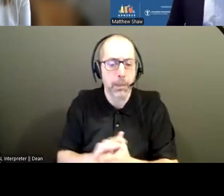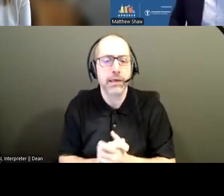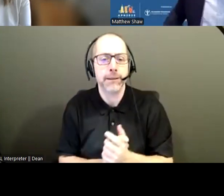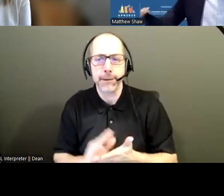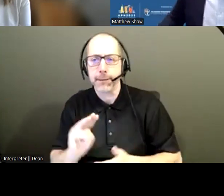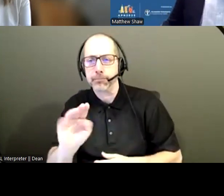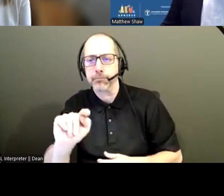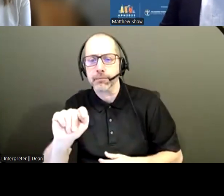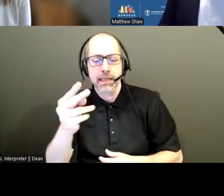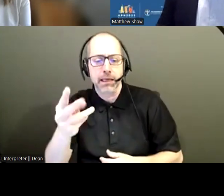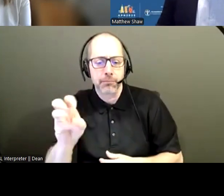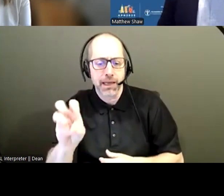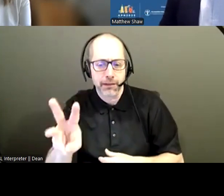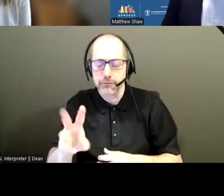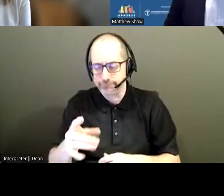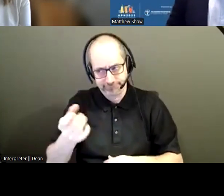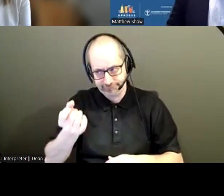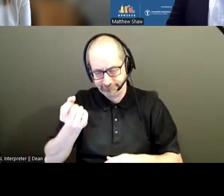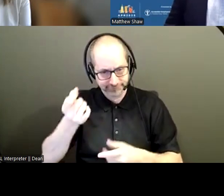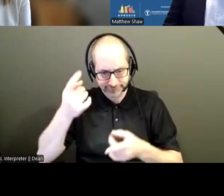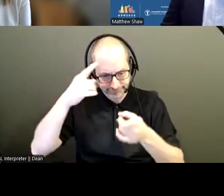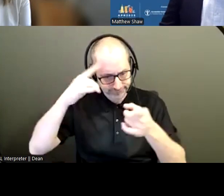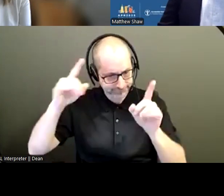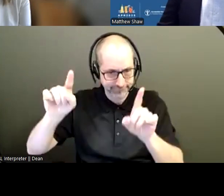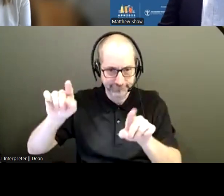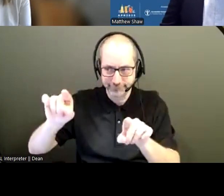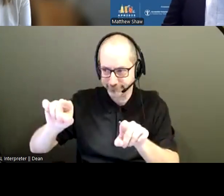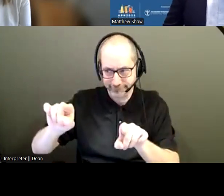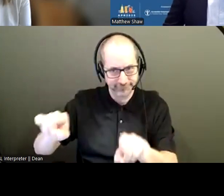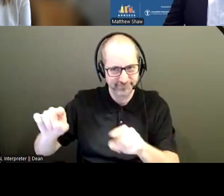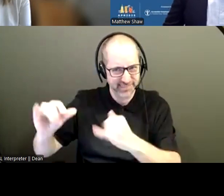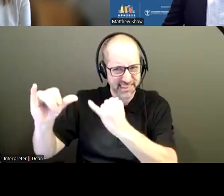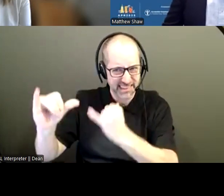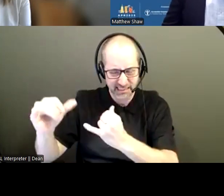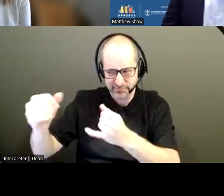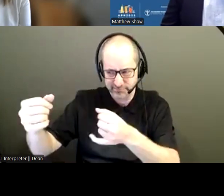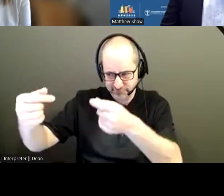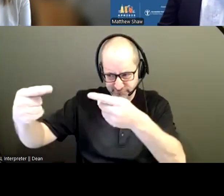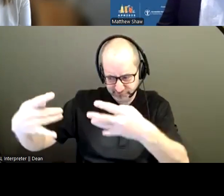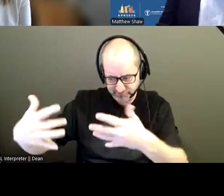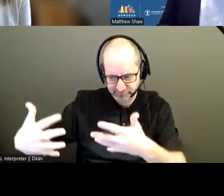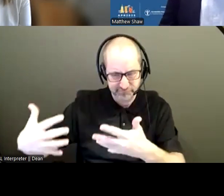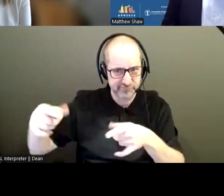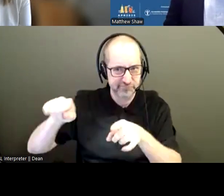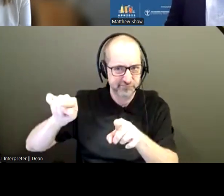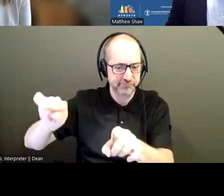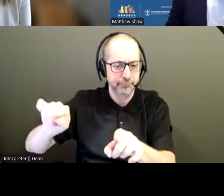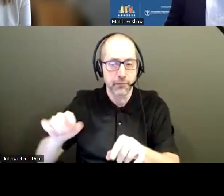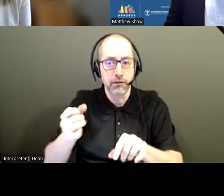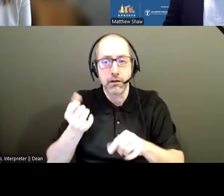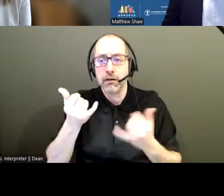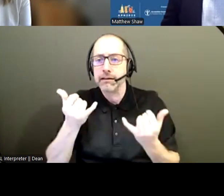very, very resonant, very much birds of a feather. I mean, I know we're talking today specifically